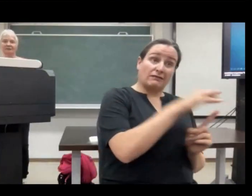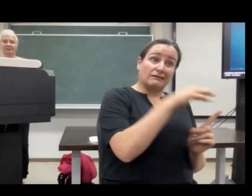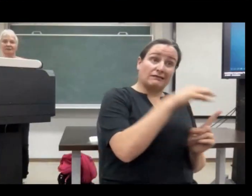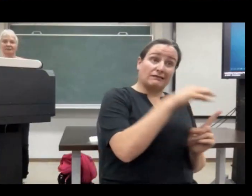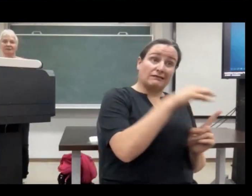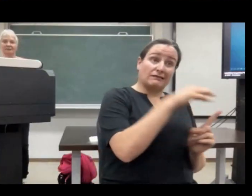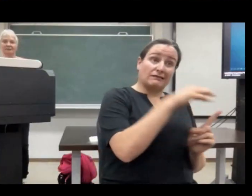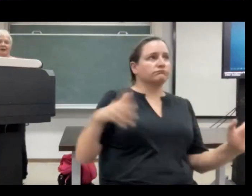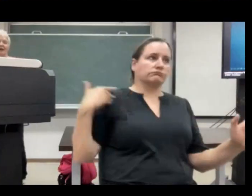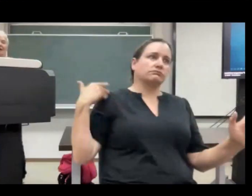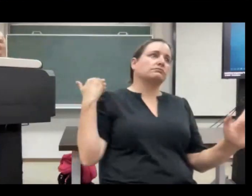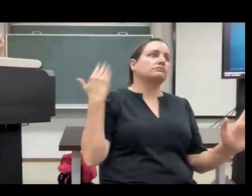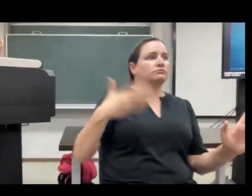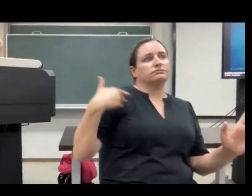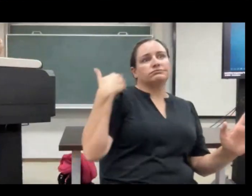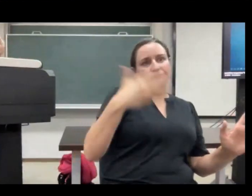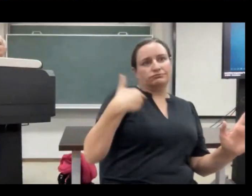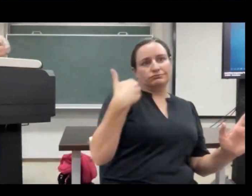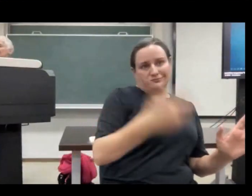phenomenon.